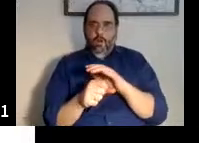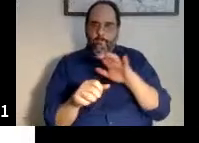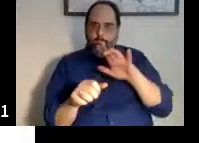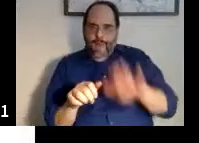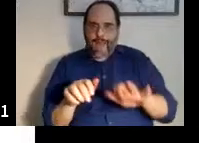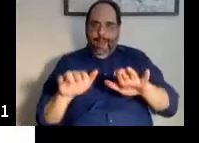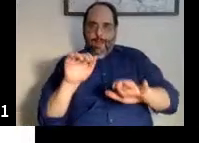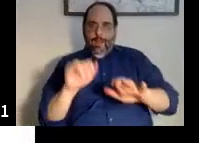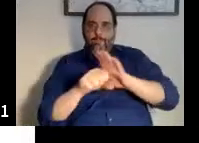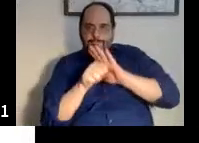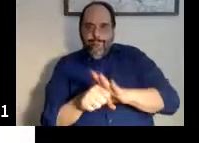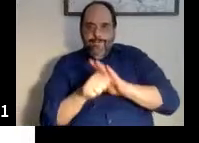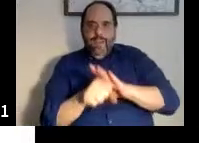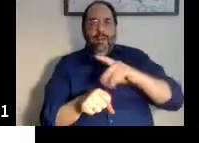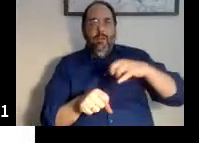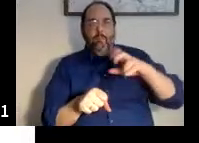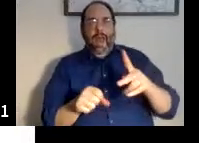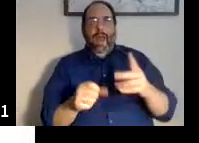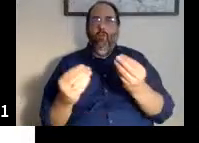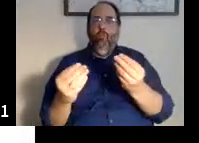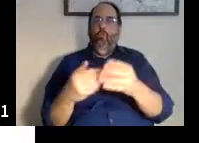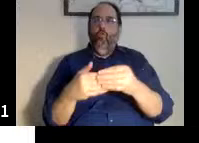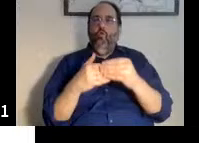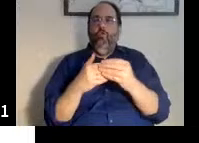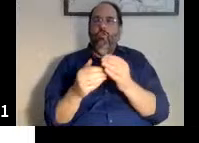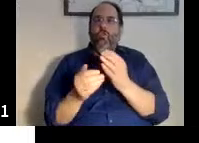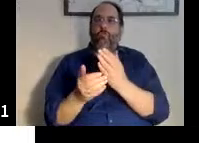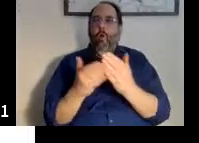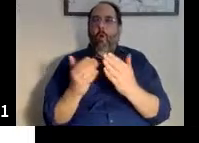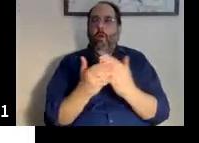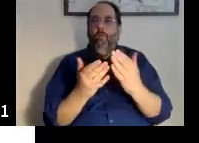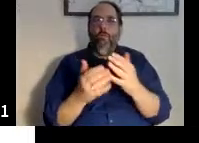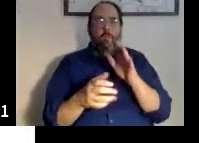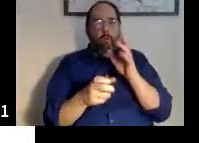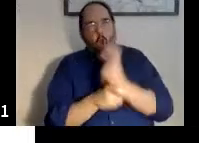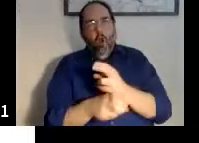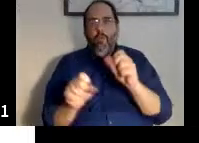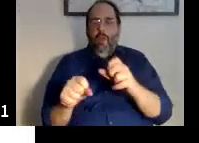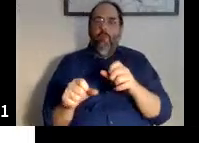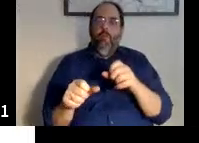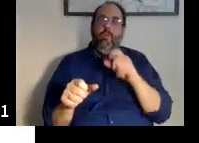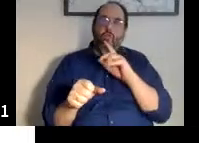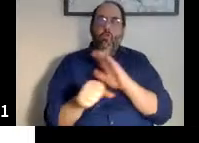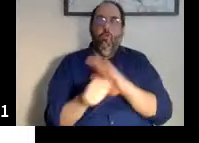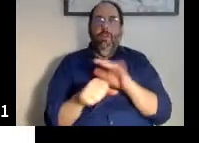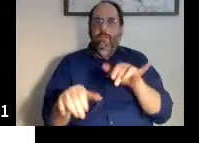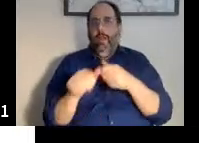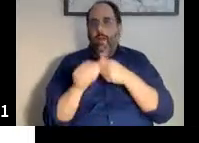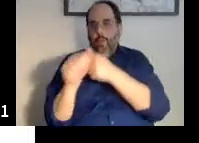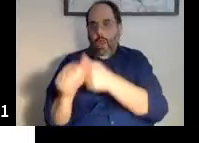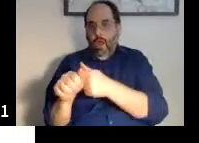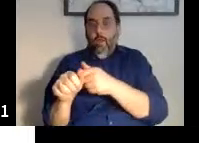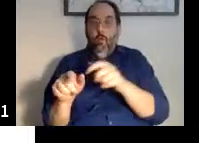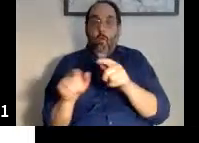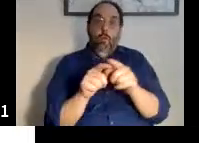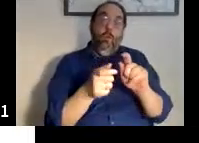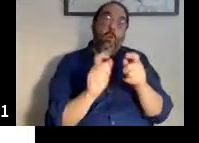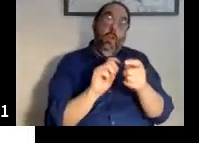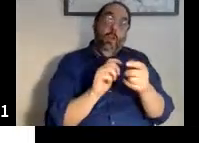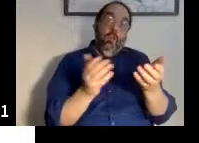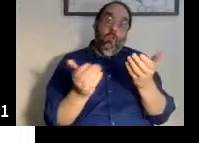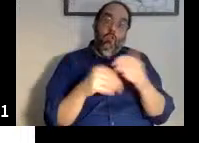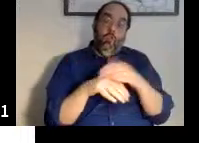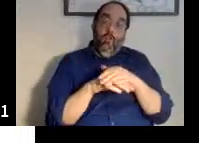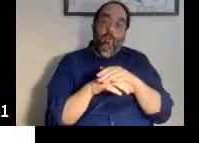to make sure that they do stay compliant. Also, where you have, the changes in surface, maybe you're coming onto a